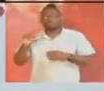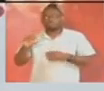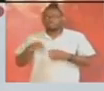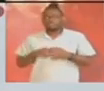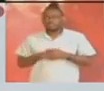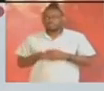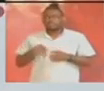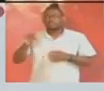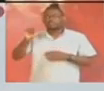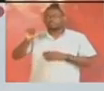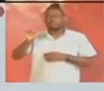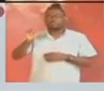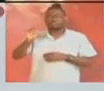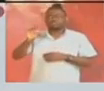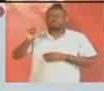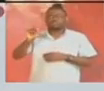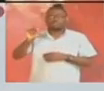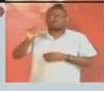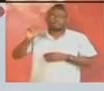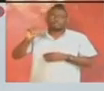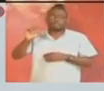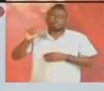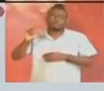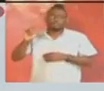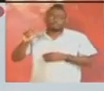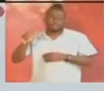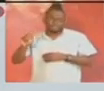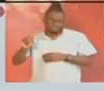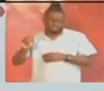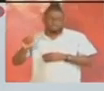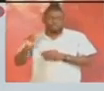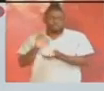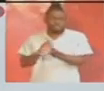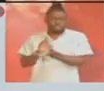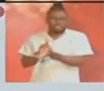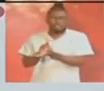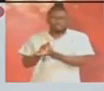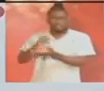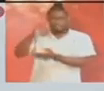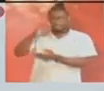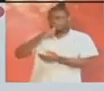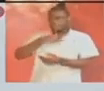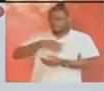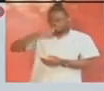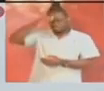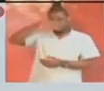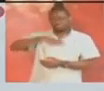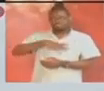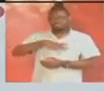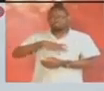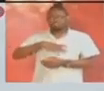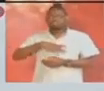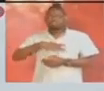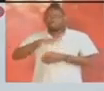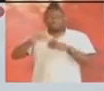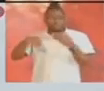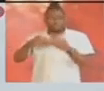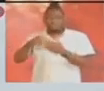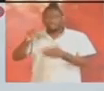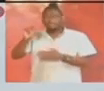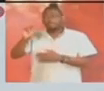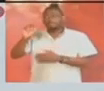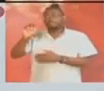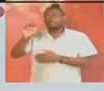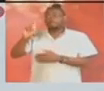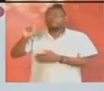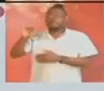and Dr. Hines. Ladies and gentlemen of the media, viewing and listening public, wherever you are, a very happy